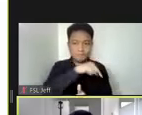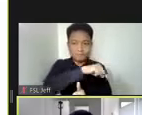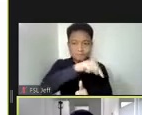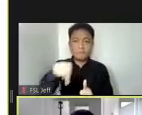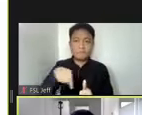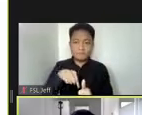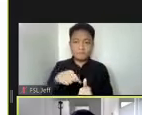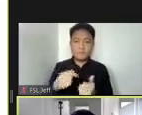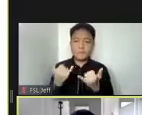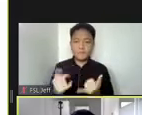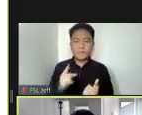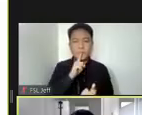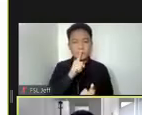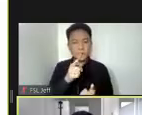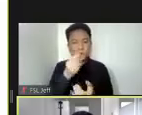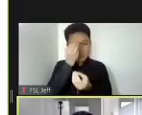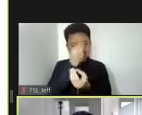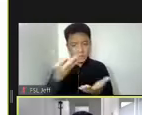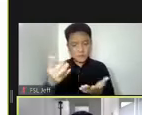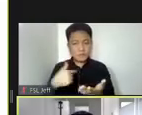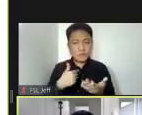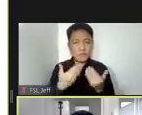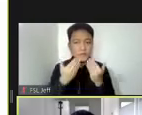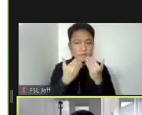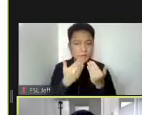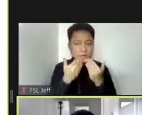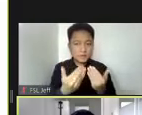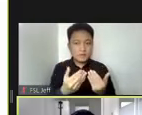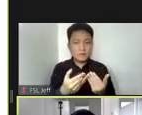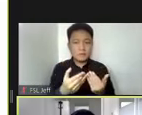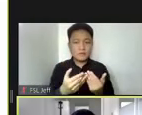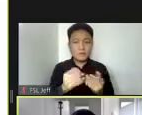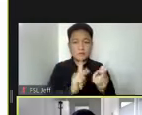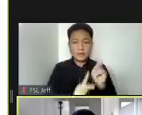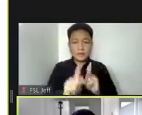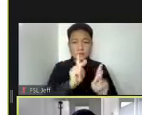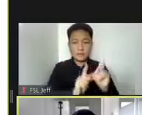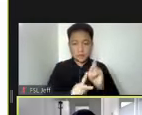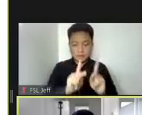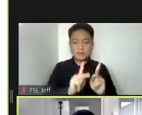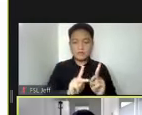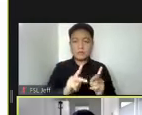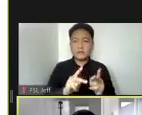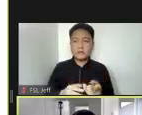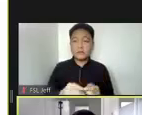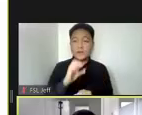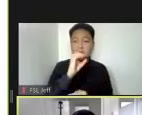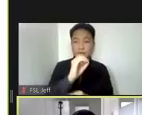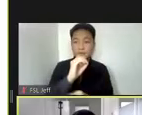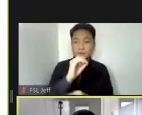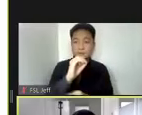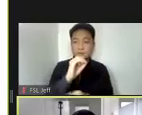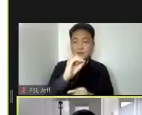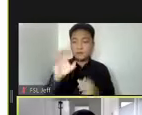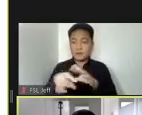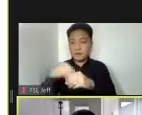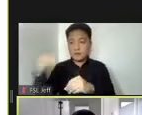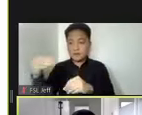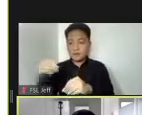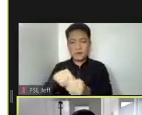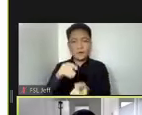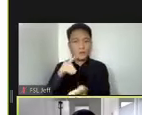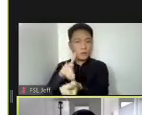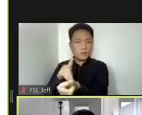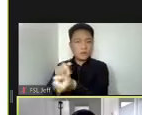exclusion, especially Dr. Opelia Reyes of UST Hospital Rehab Department. Coach Monte Mendigoria,